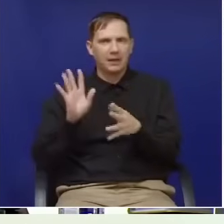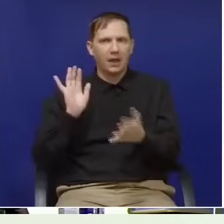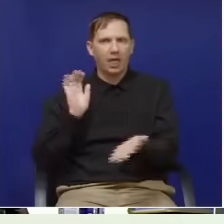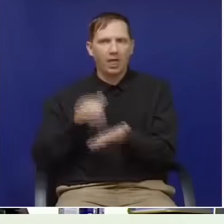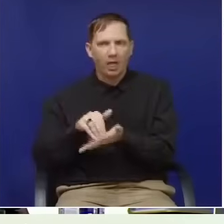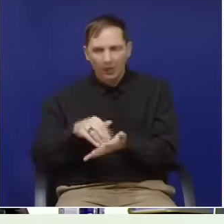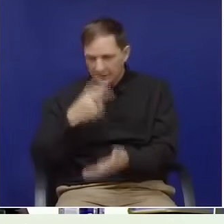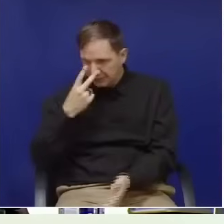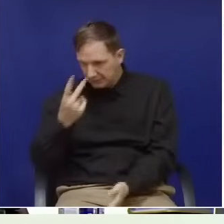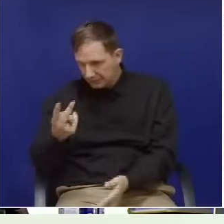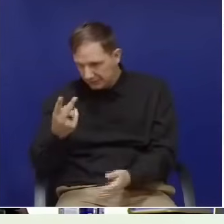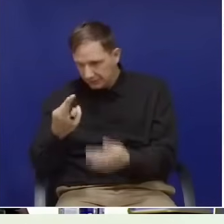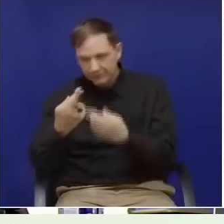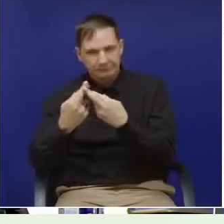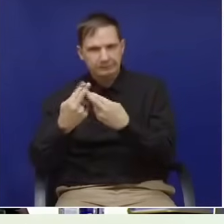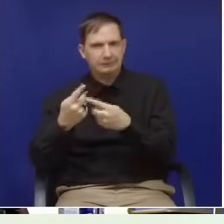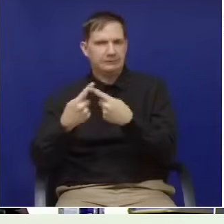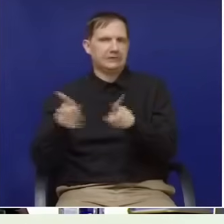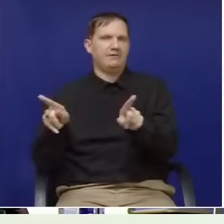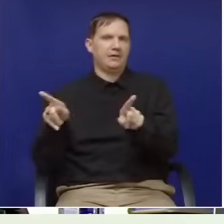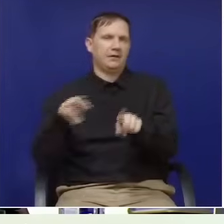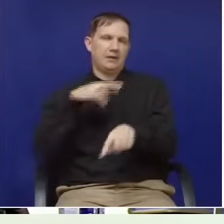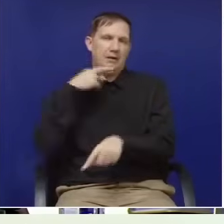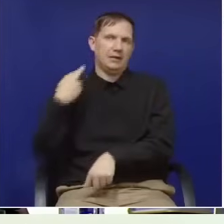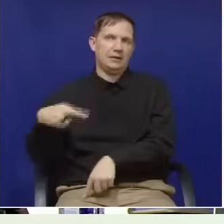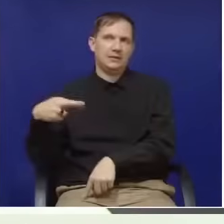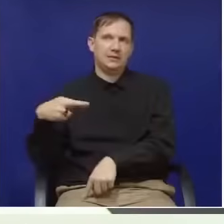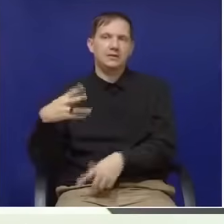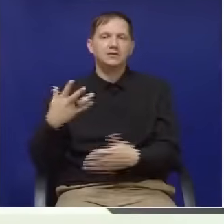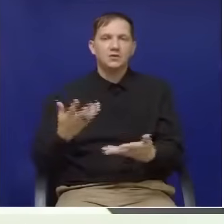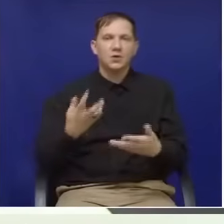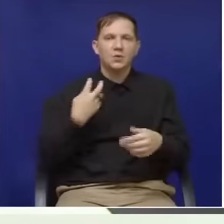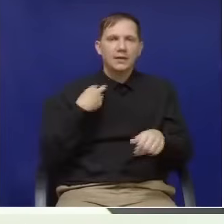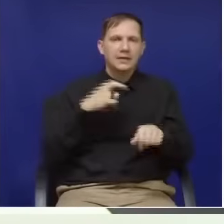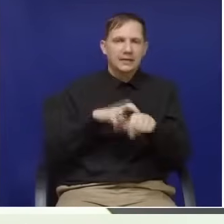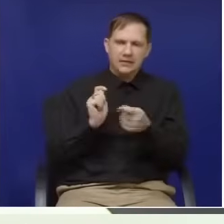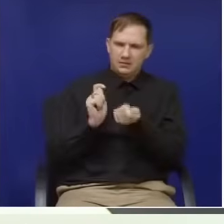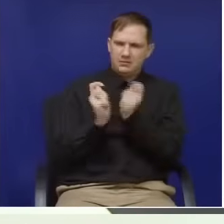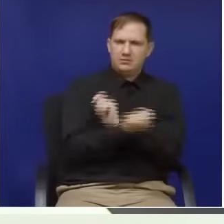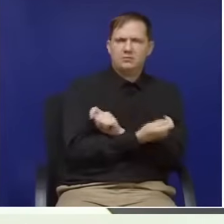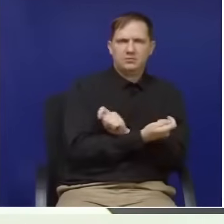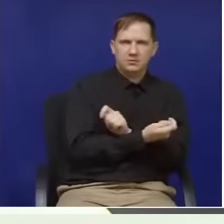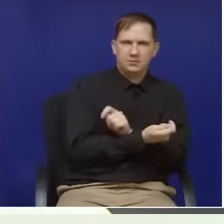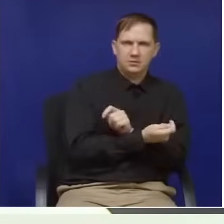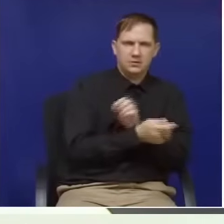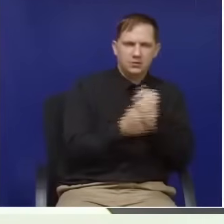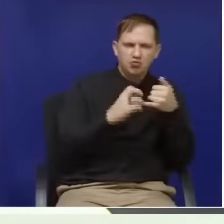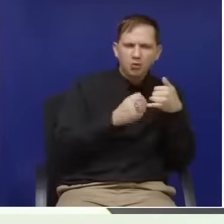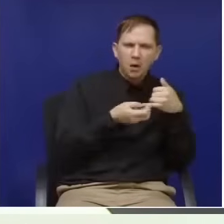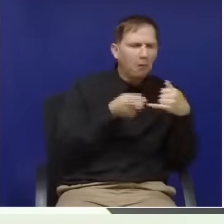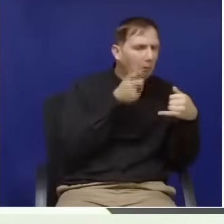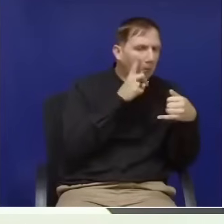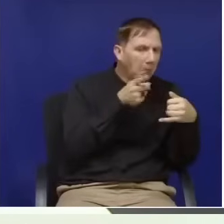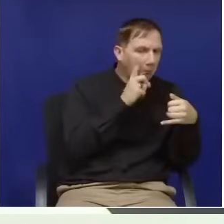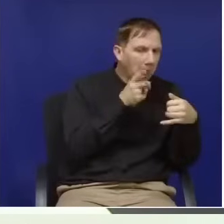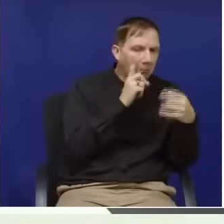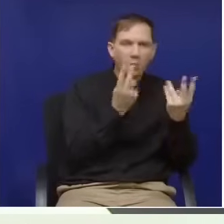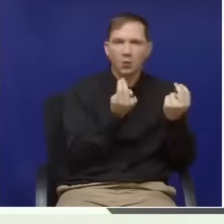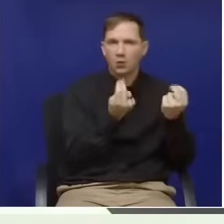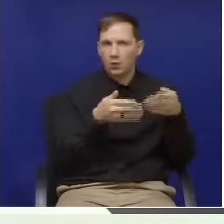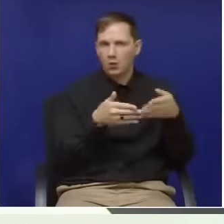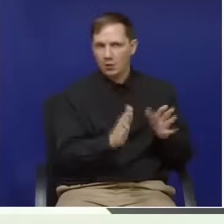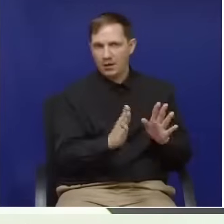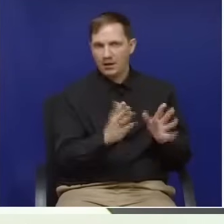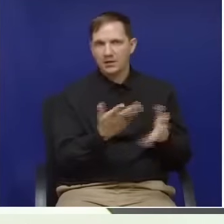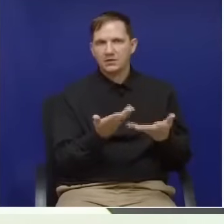of the issue was to ensure that we lower the barriers of entry so that you don't have a sector that is exclusionary,